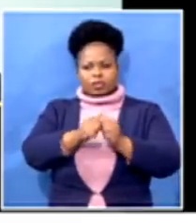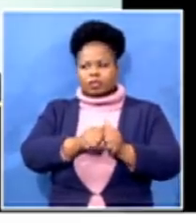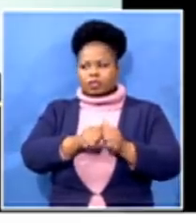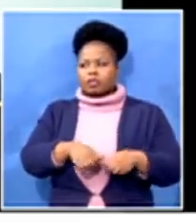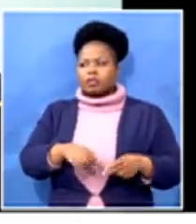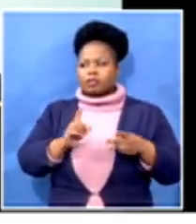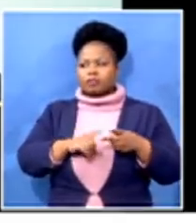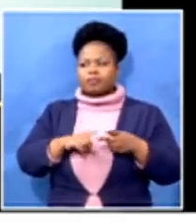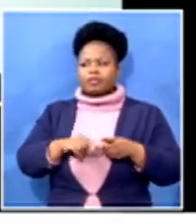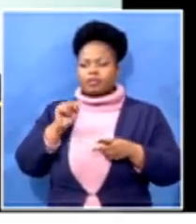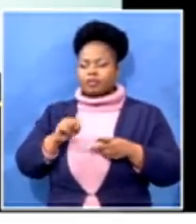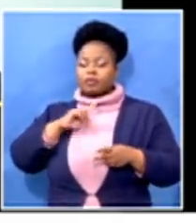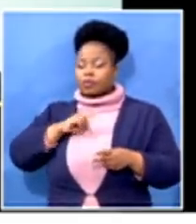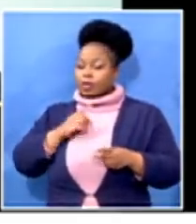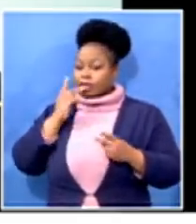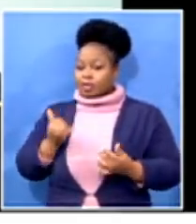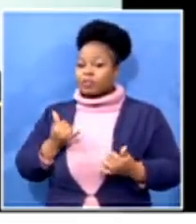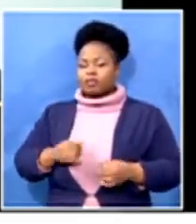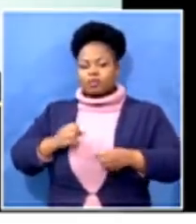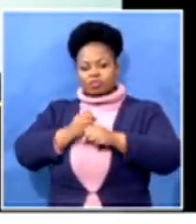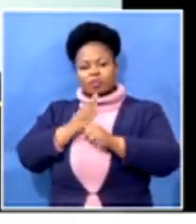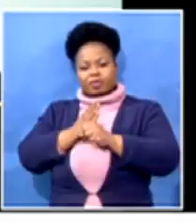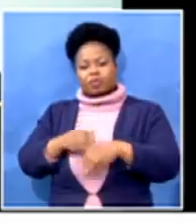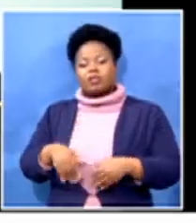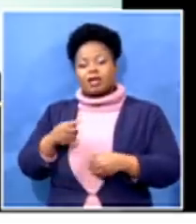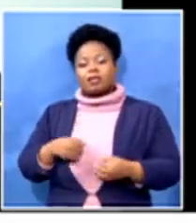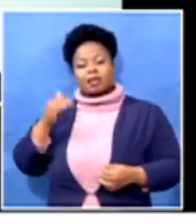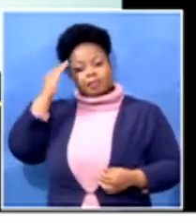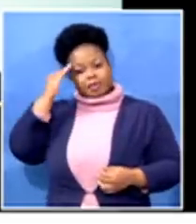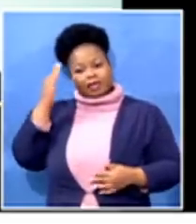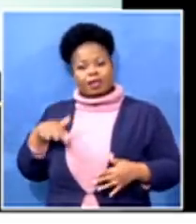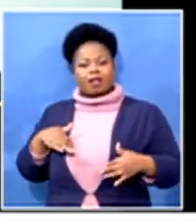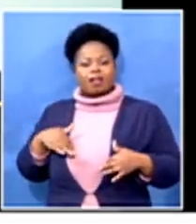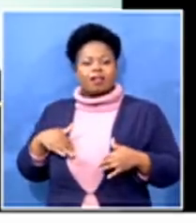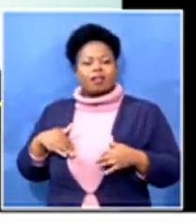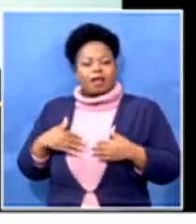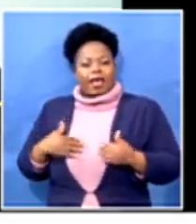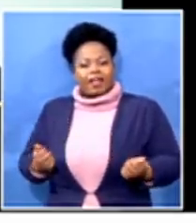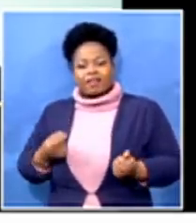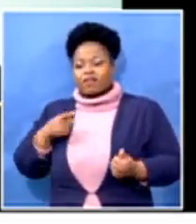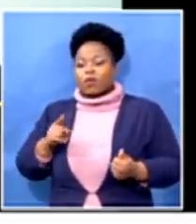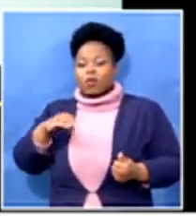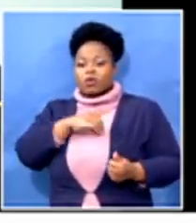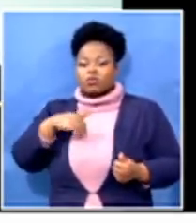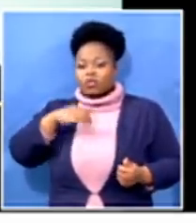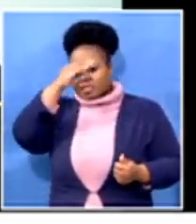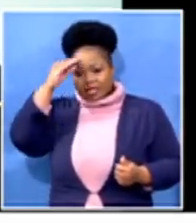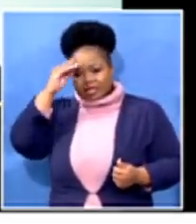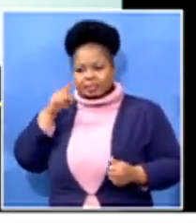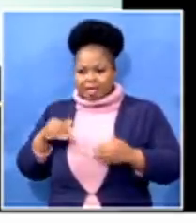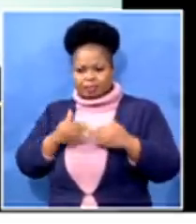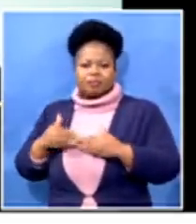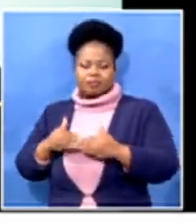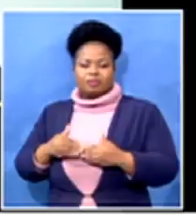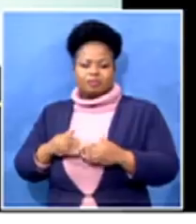Healthcare Workers Care Network to really make sure we look after the mental health of our healthcare workers in South Africa, to make sure that we've got